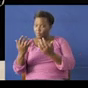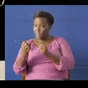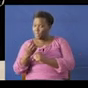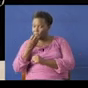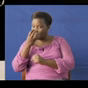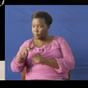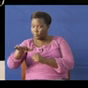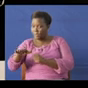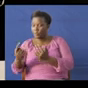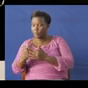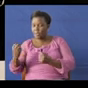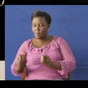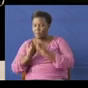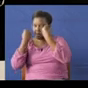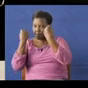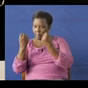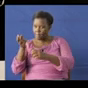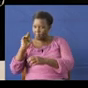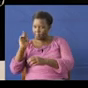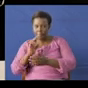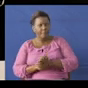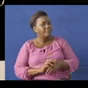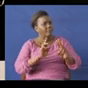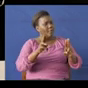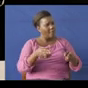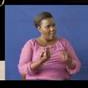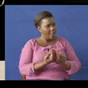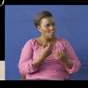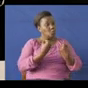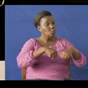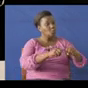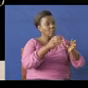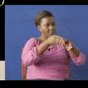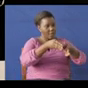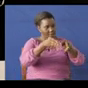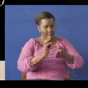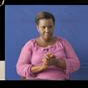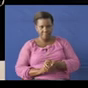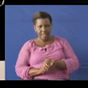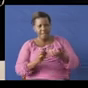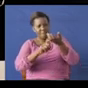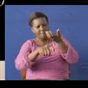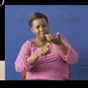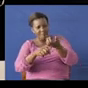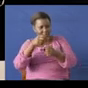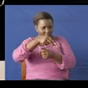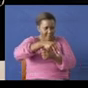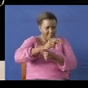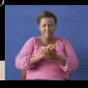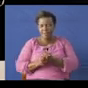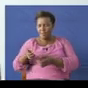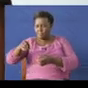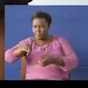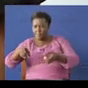natural disasters or as a result of human activities such as oil spills, chemical spills,